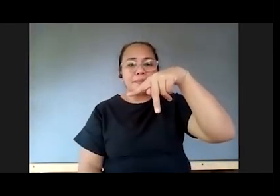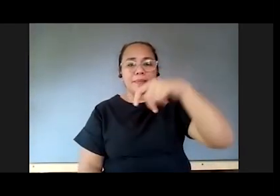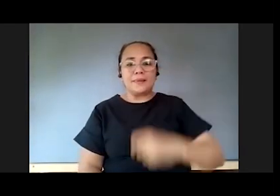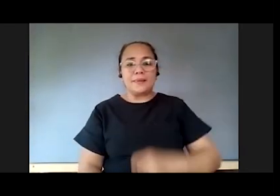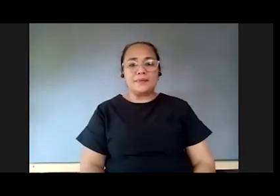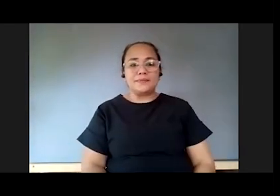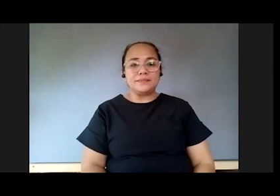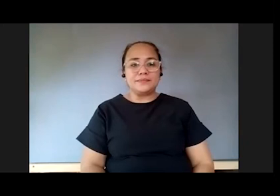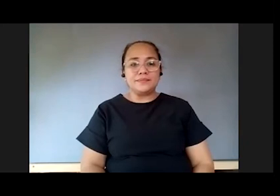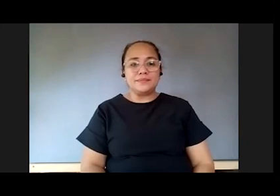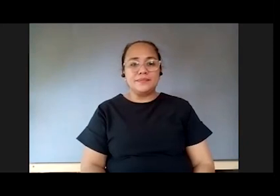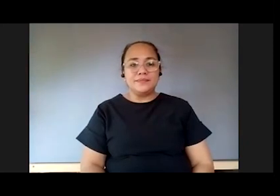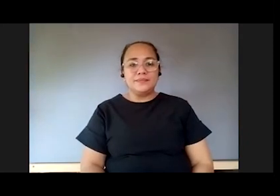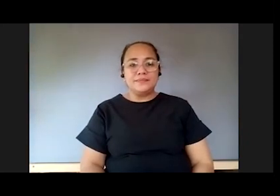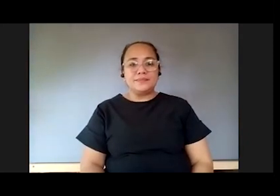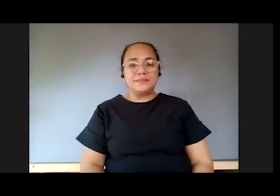Okay.